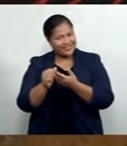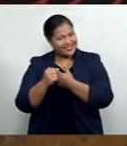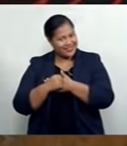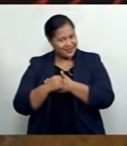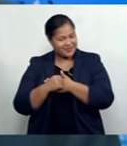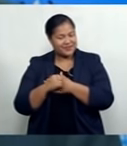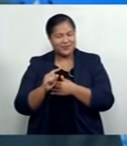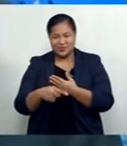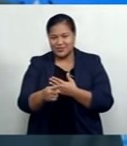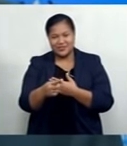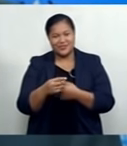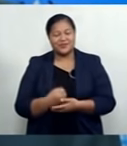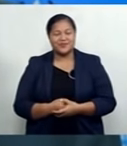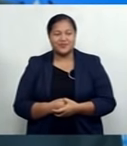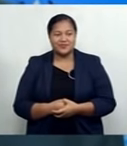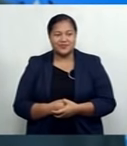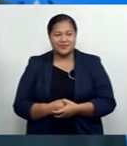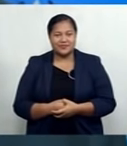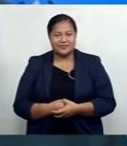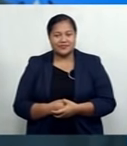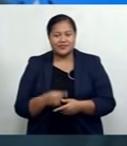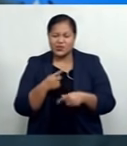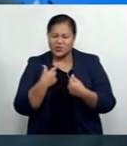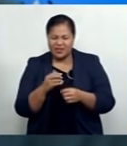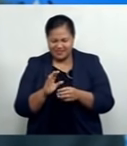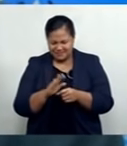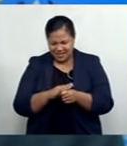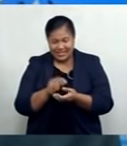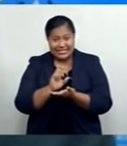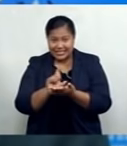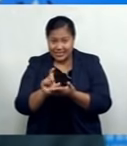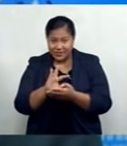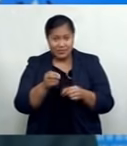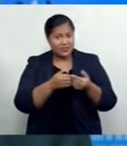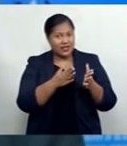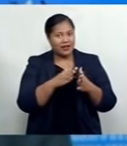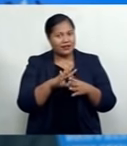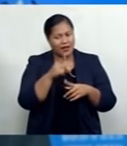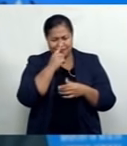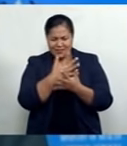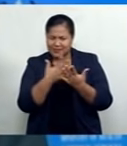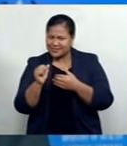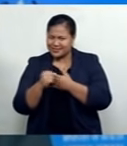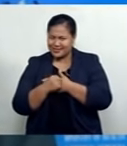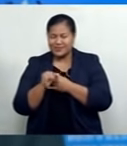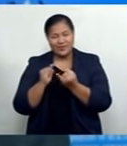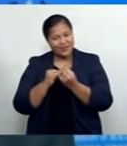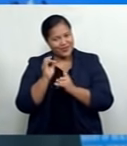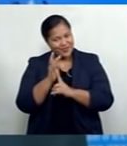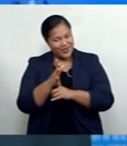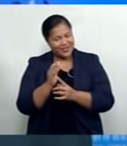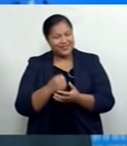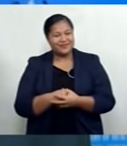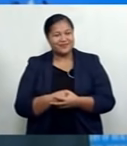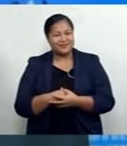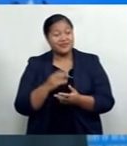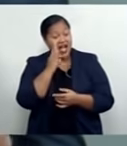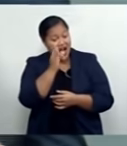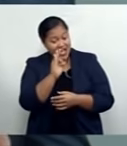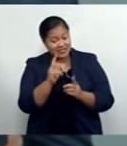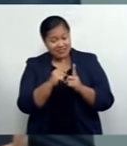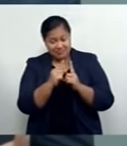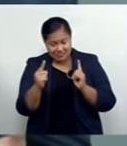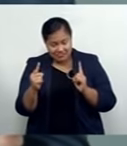in place. We made it very clear from the beginning that the public health safe measures are so important. Masking, the physical